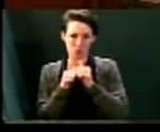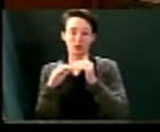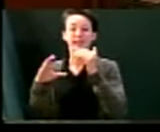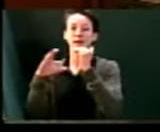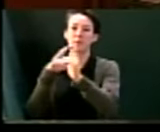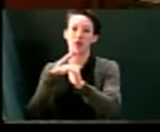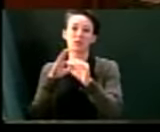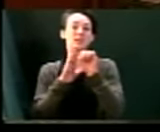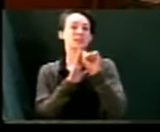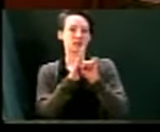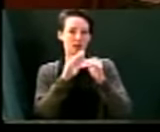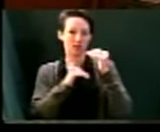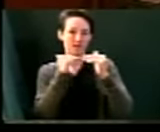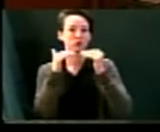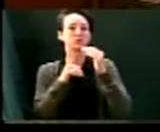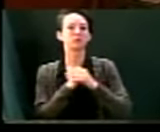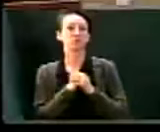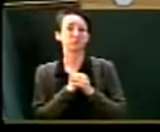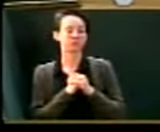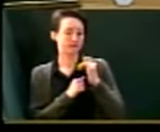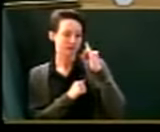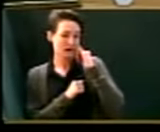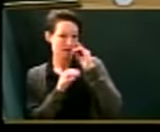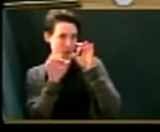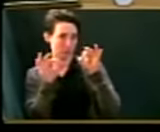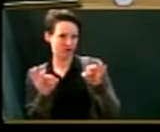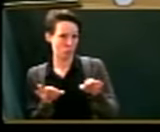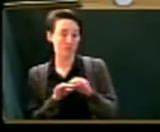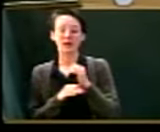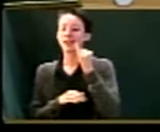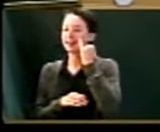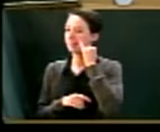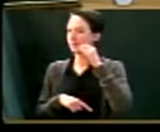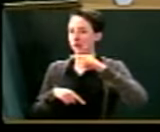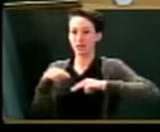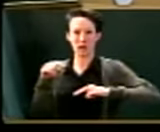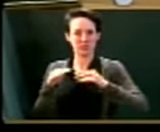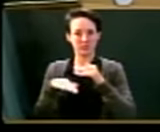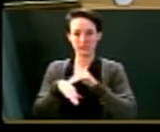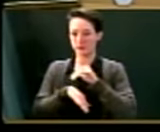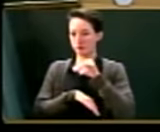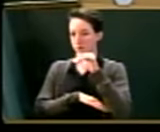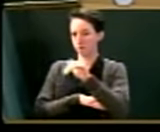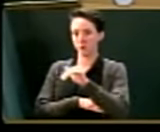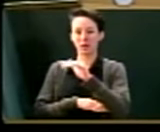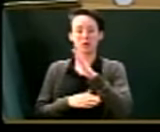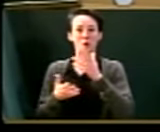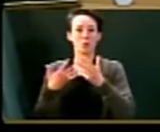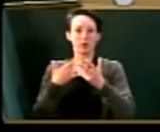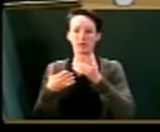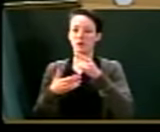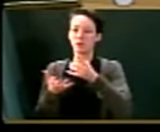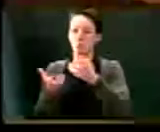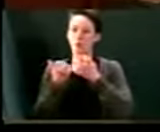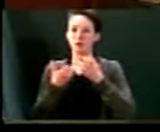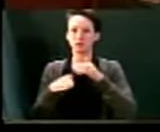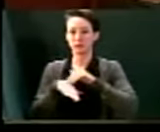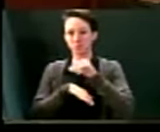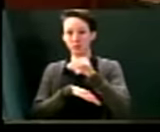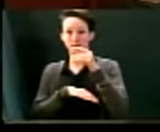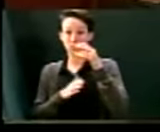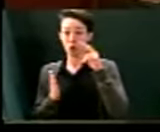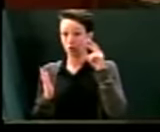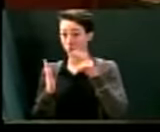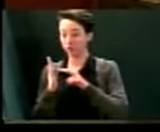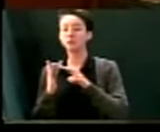at the state level. If the form that. If they can't submit what they wish to submit to be looked at, then I